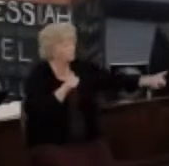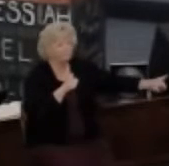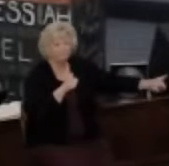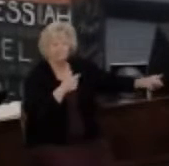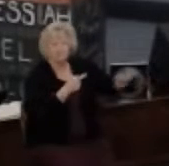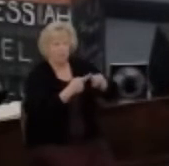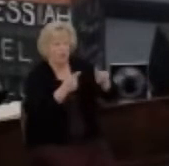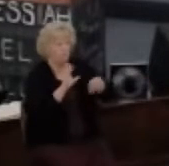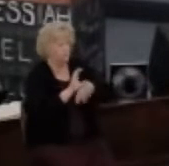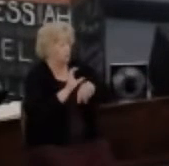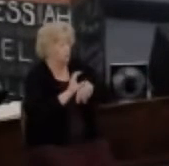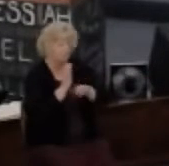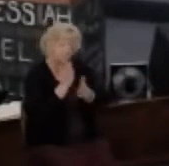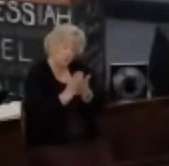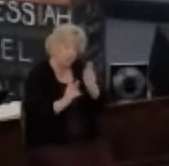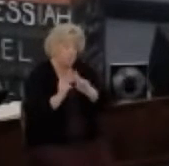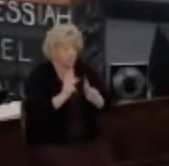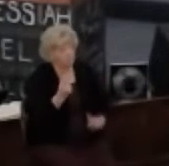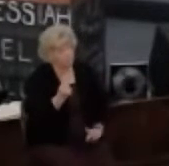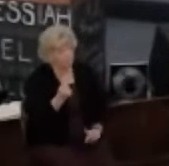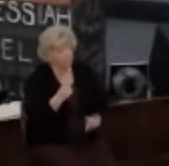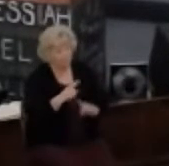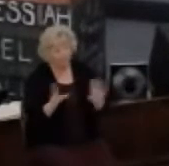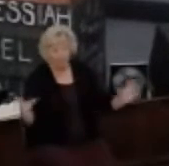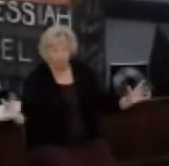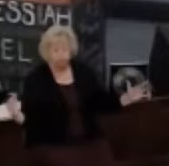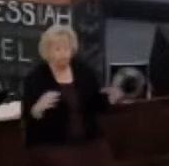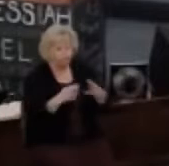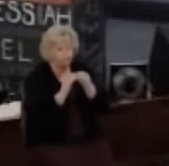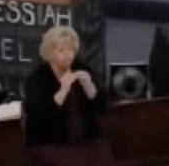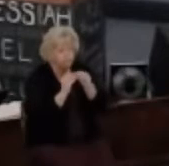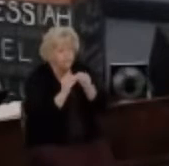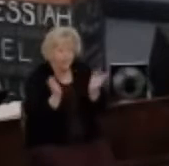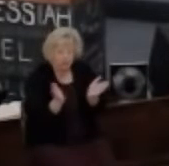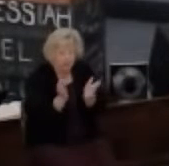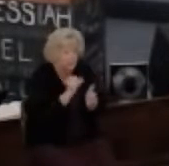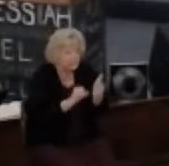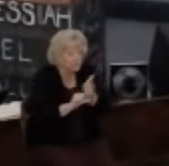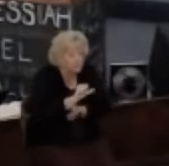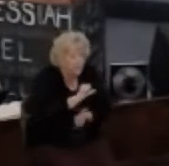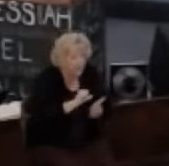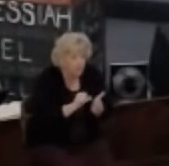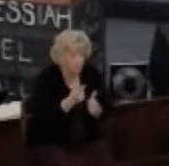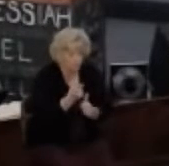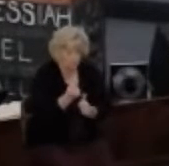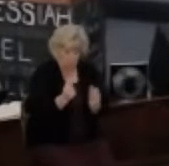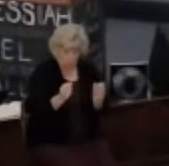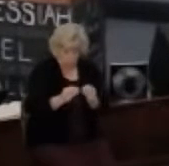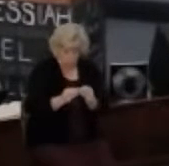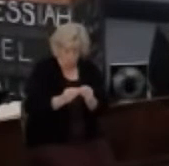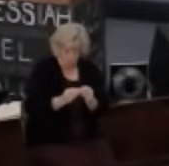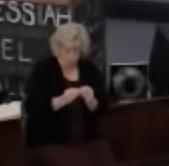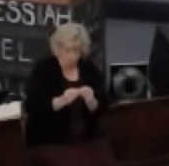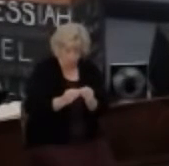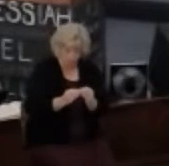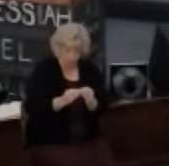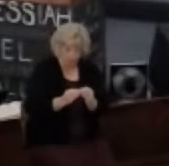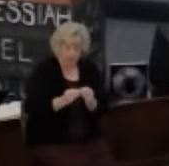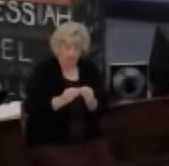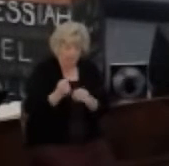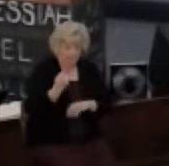church meetings, as some are doing, but you should meet together and encourage each other. Do this even more as you see the